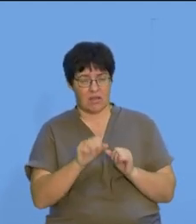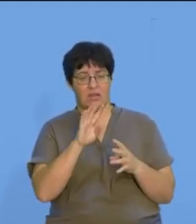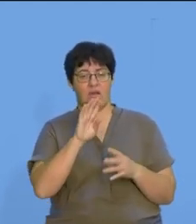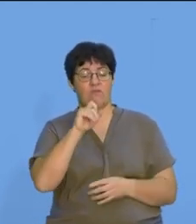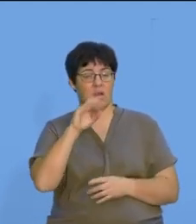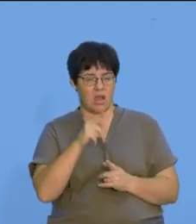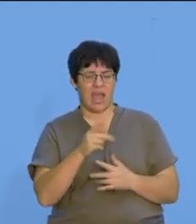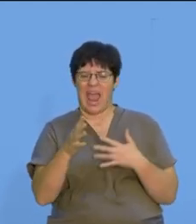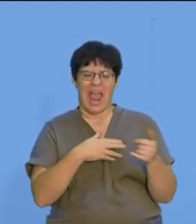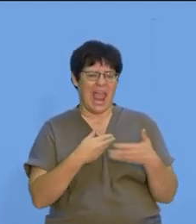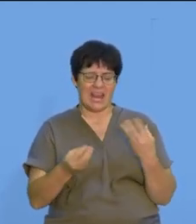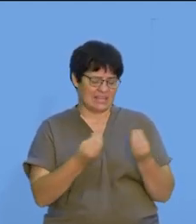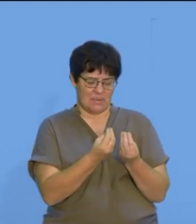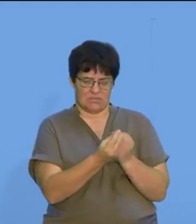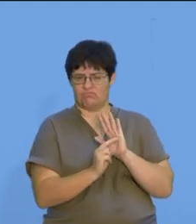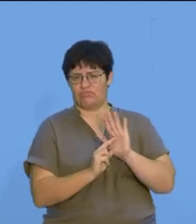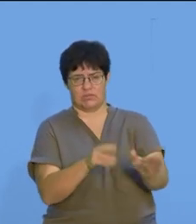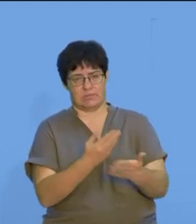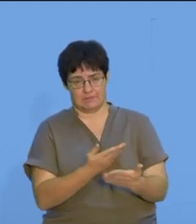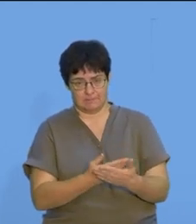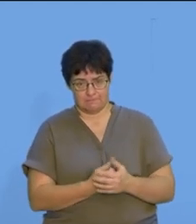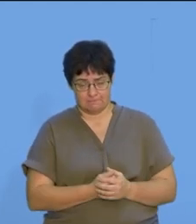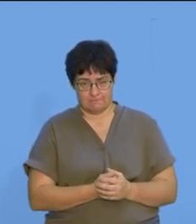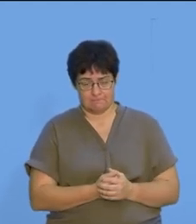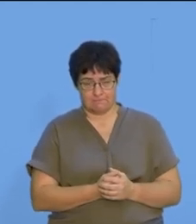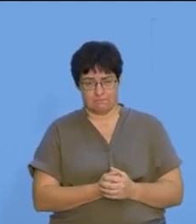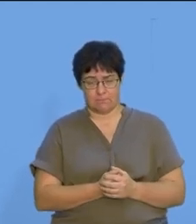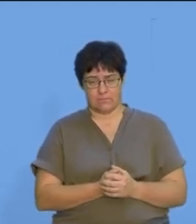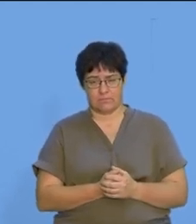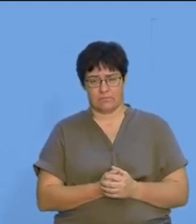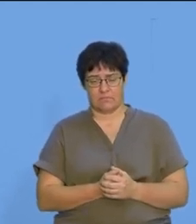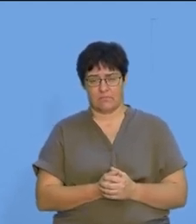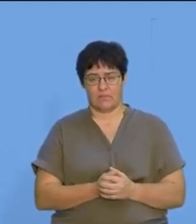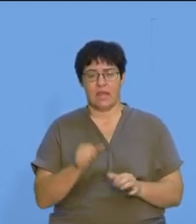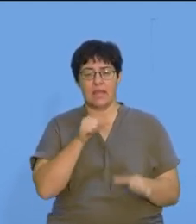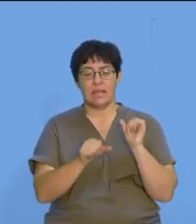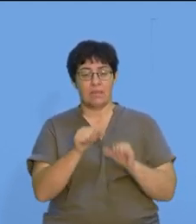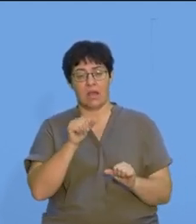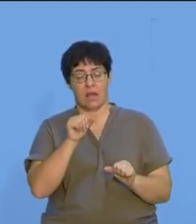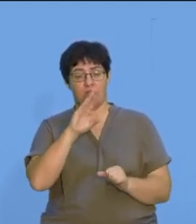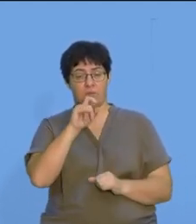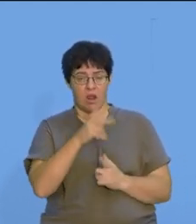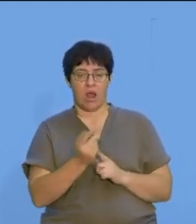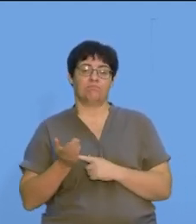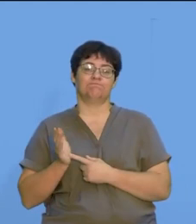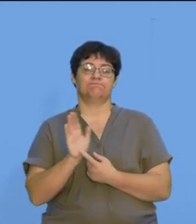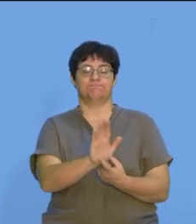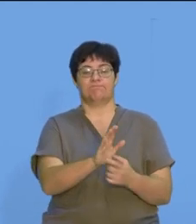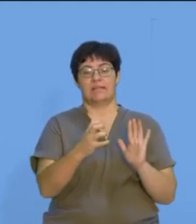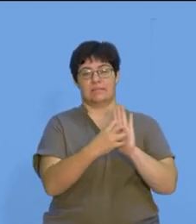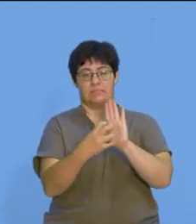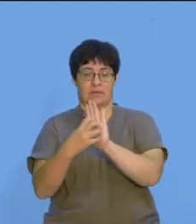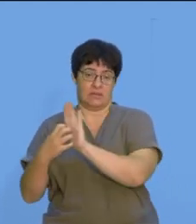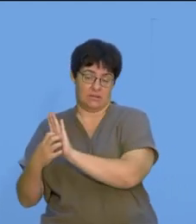used to represent any substance, okay? Right. And then furthermore, the chemical formula makes use of symbols,